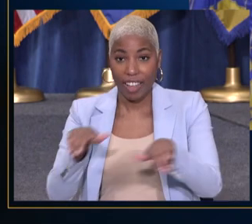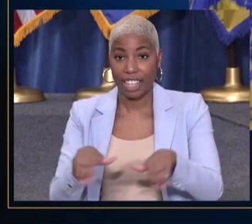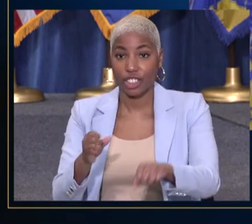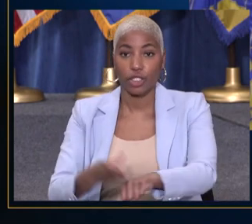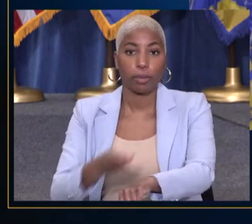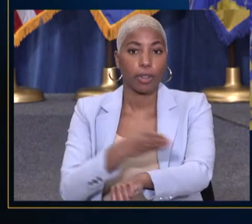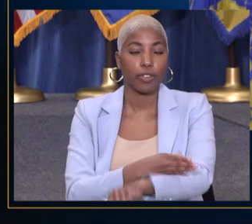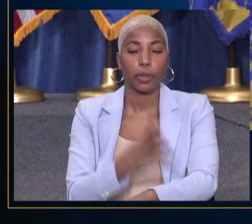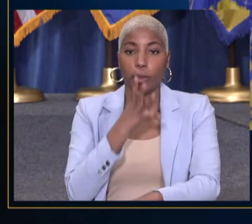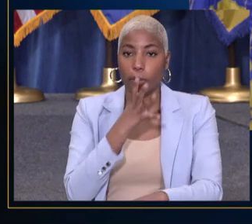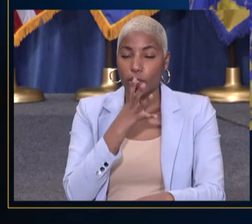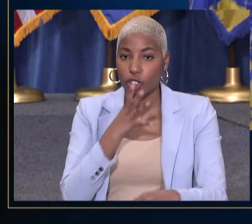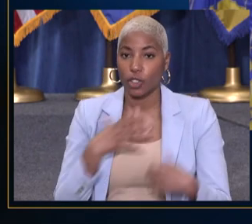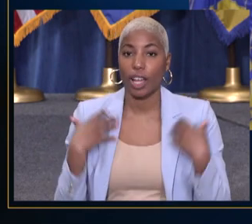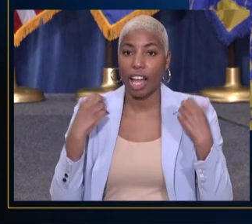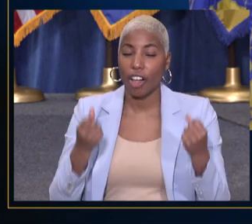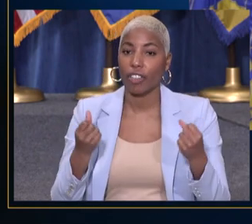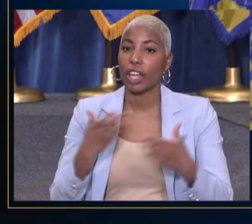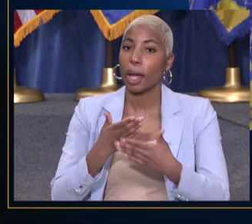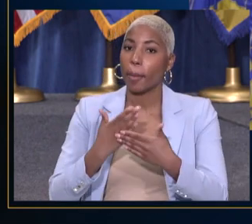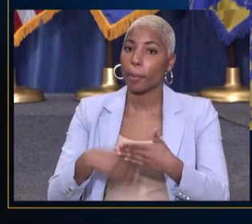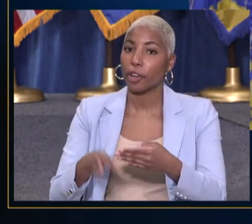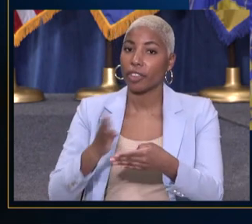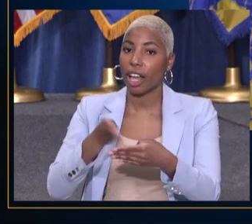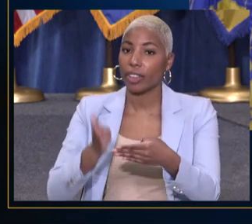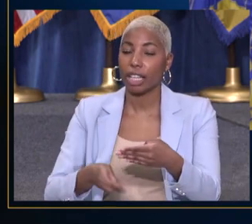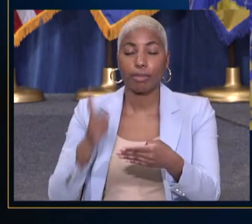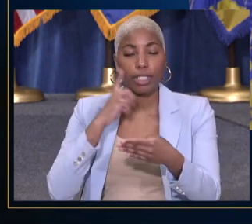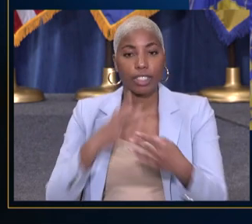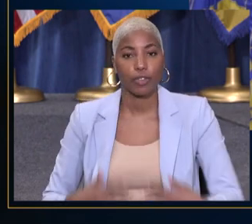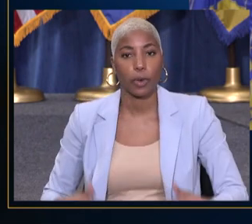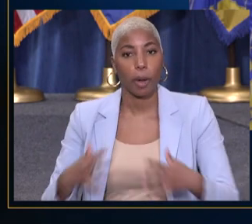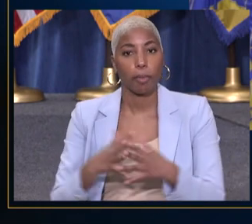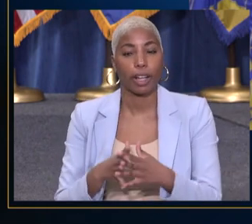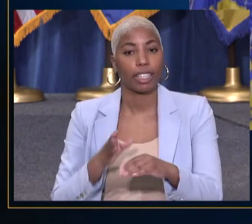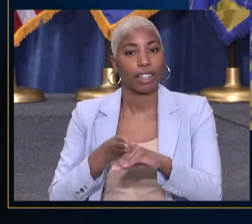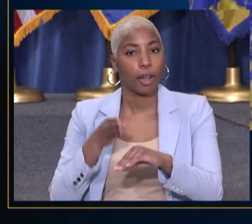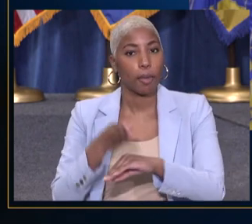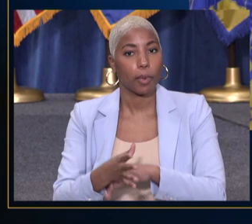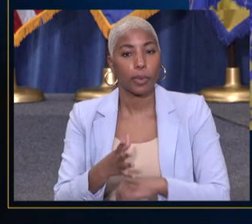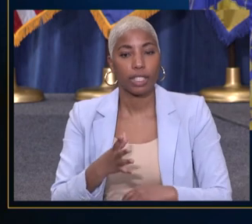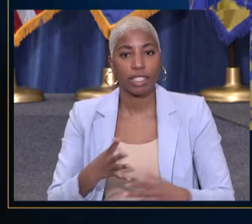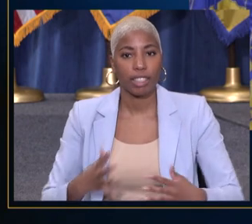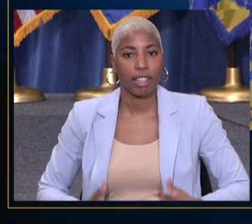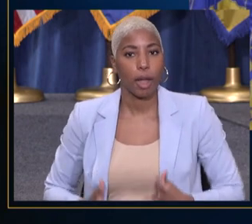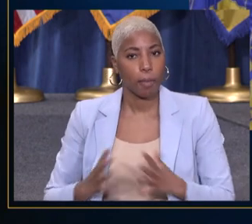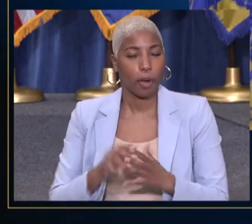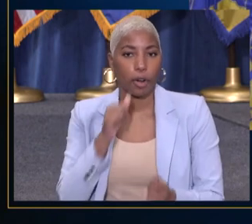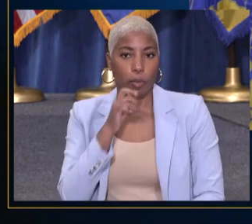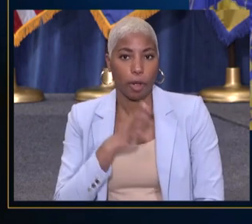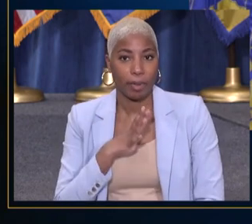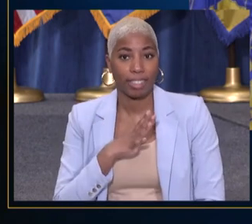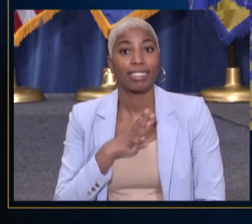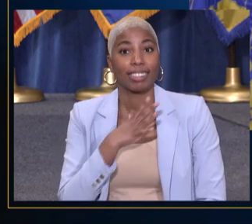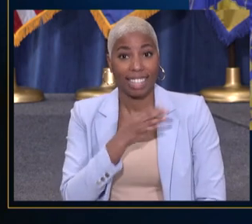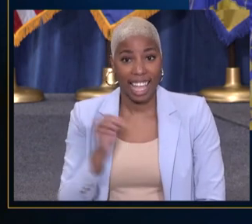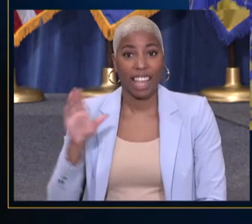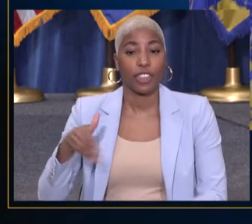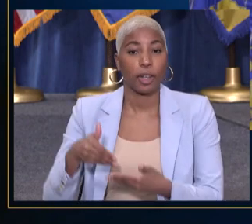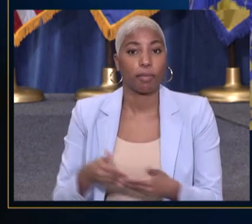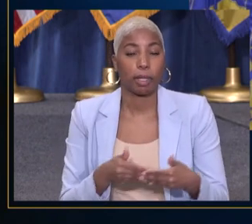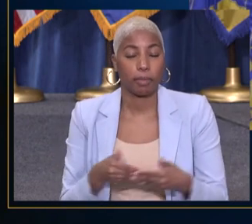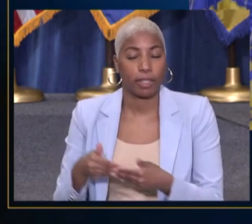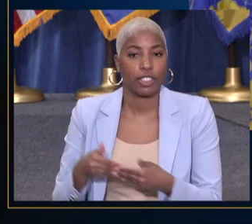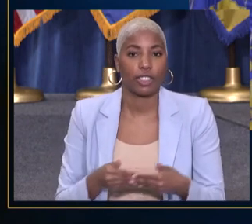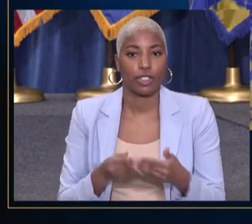maternal health and birth outcomes for pregnant and postpartum women and their infants through the new transforming